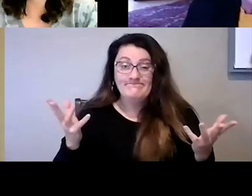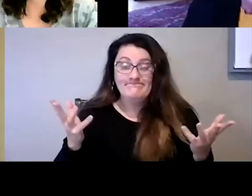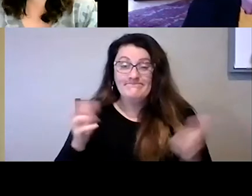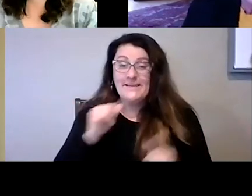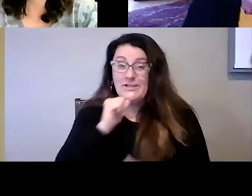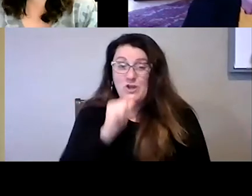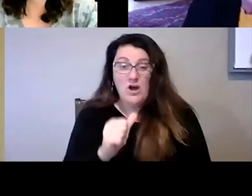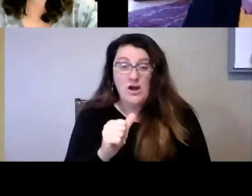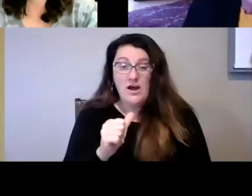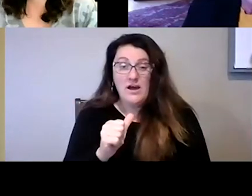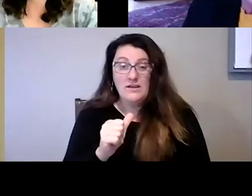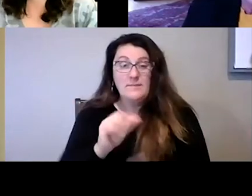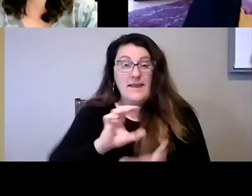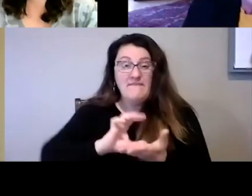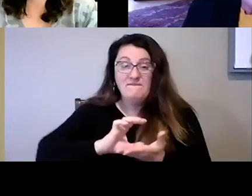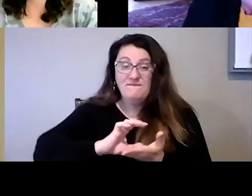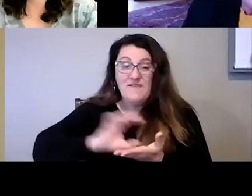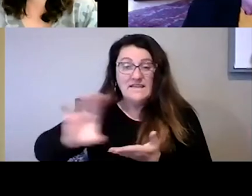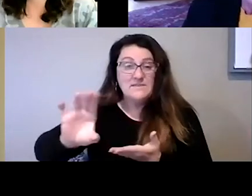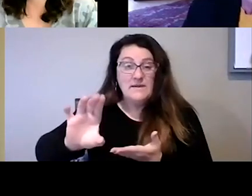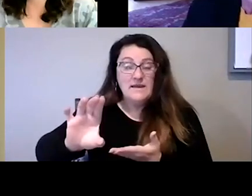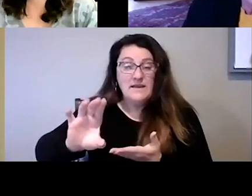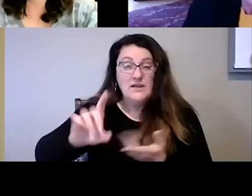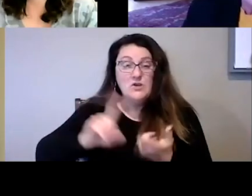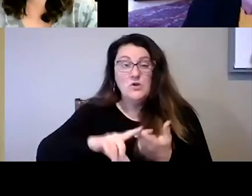not been the investment in the